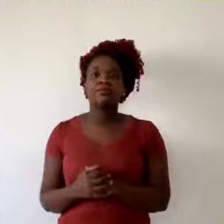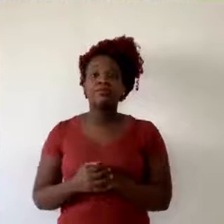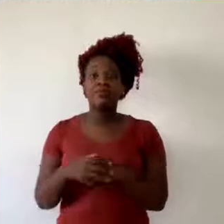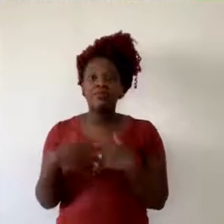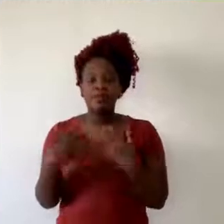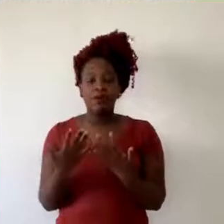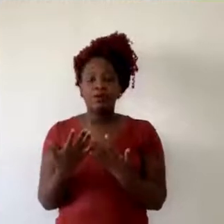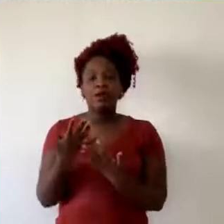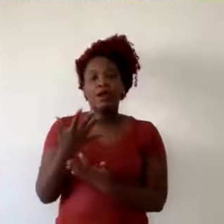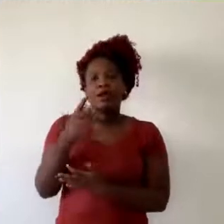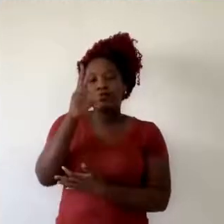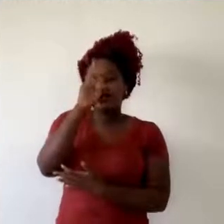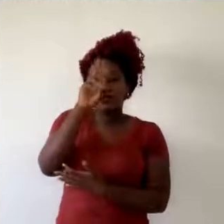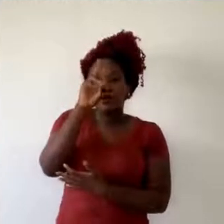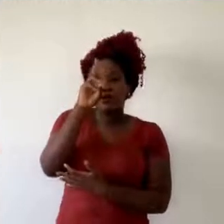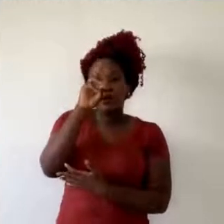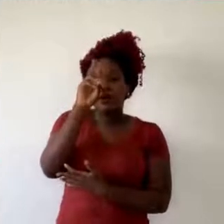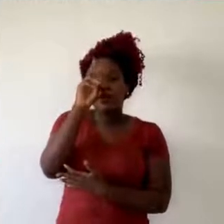that